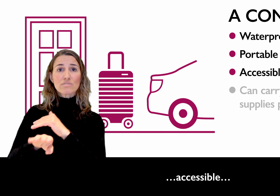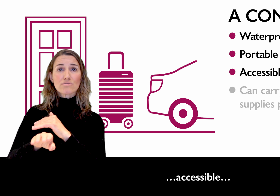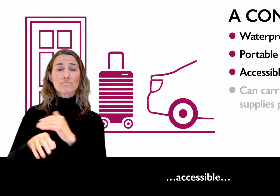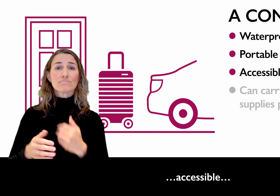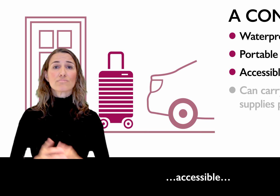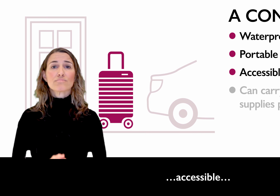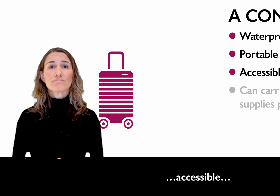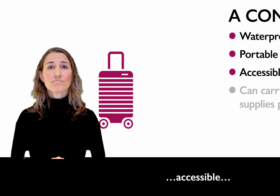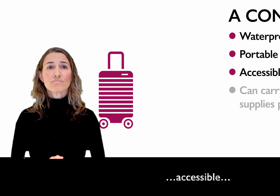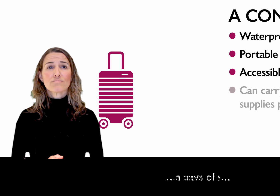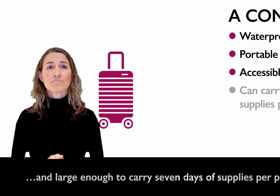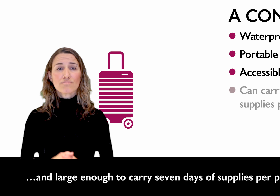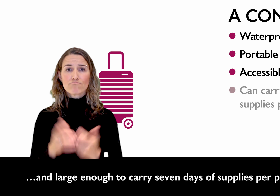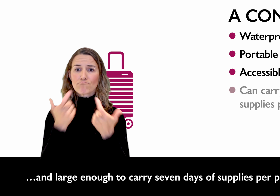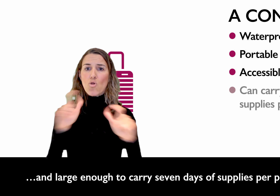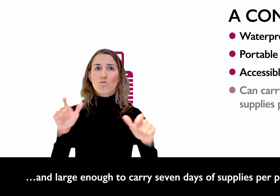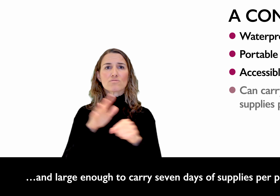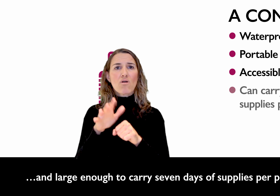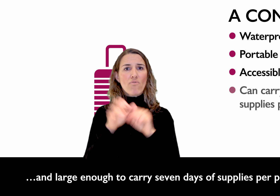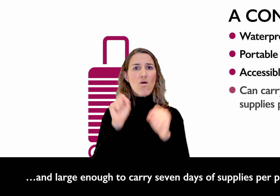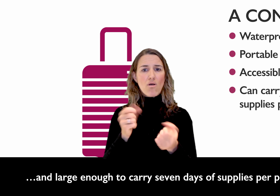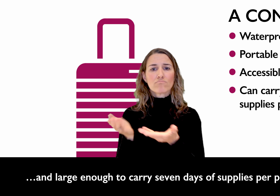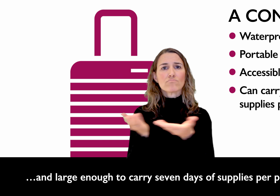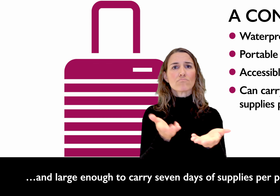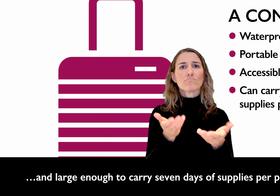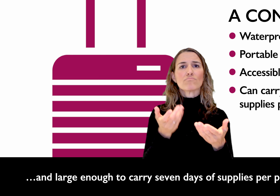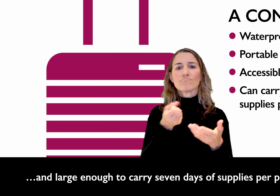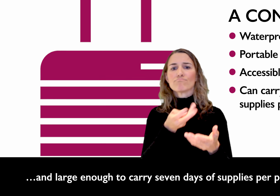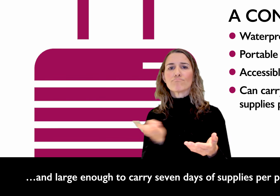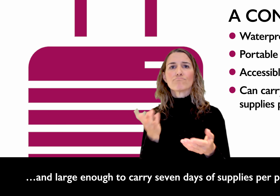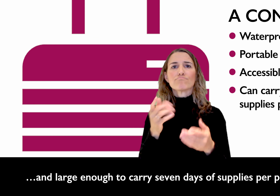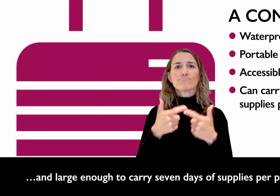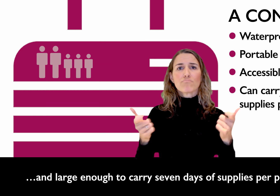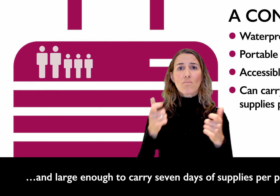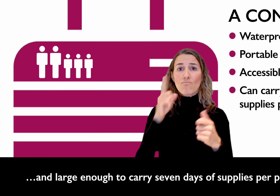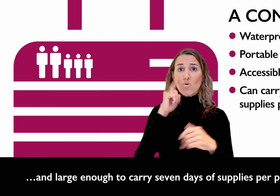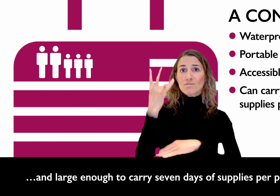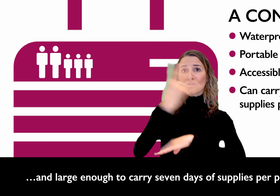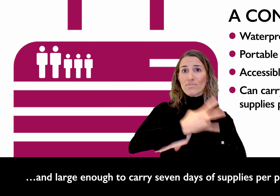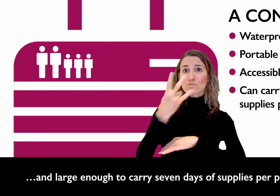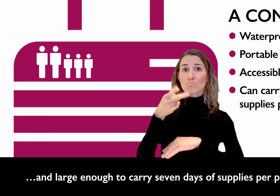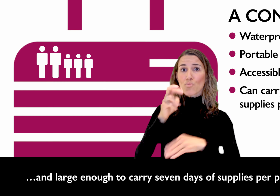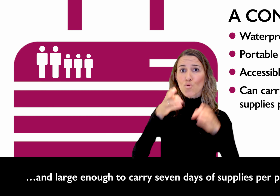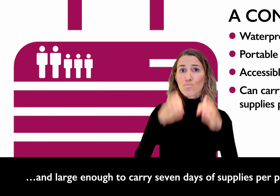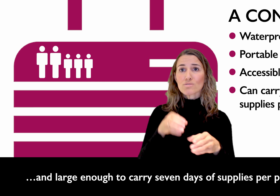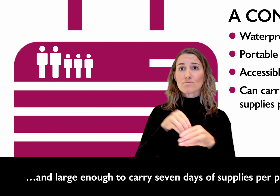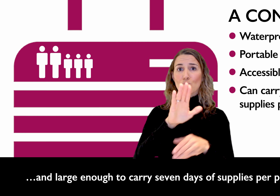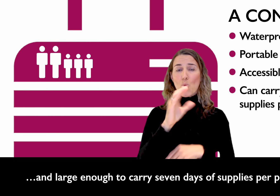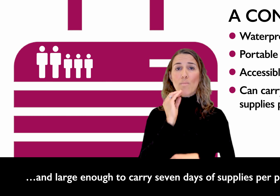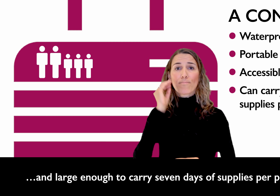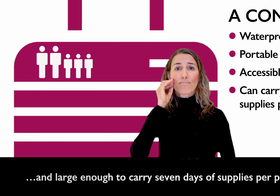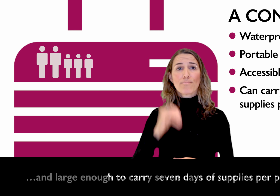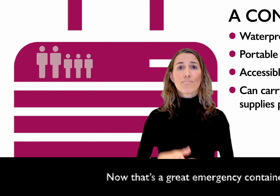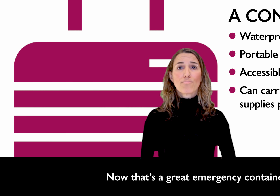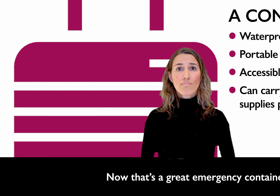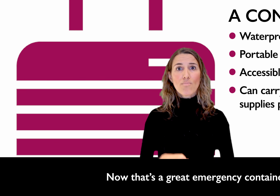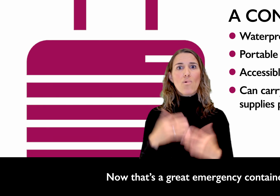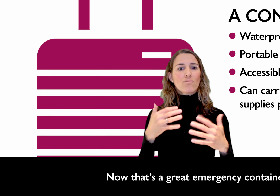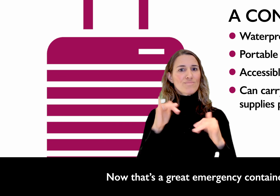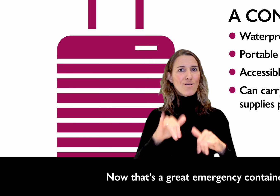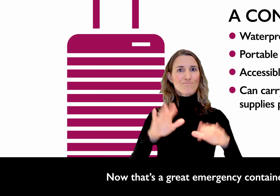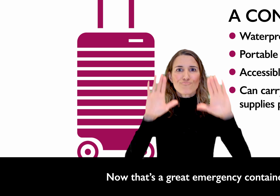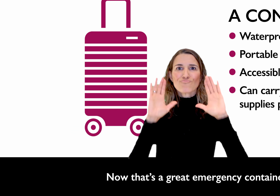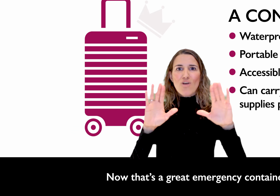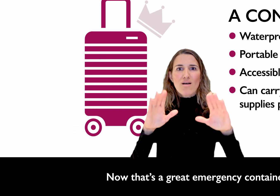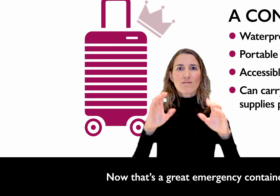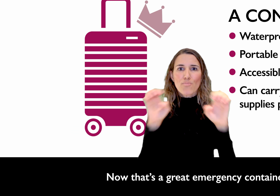accessible, and large enough to carry 7 days of supplies per person in your home. Now